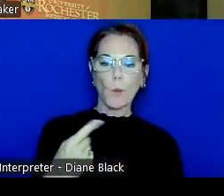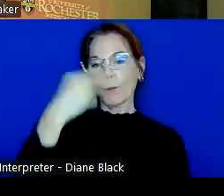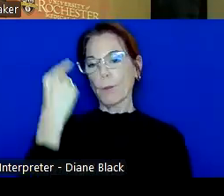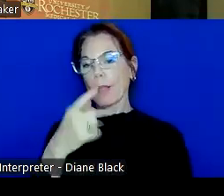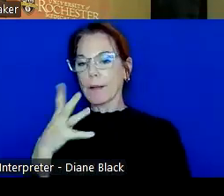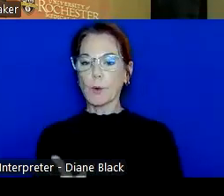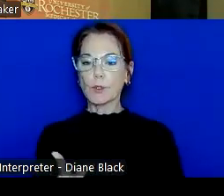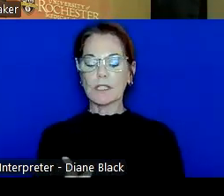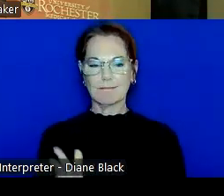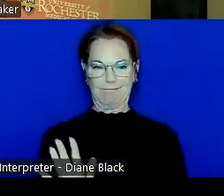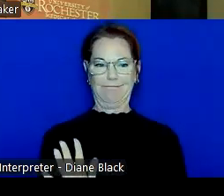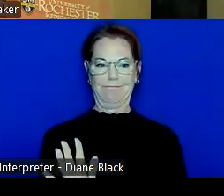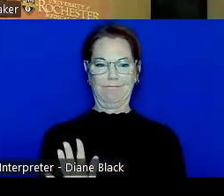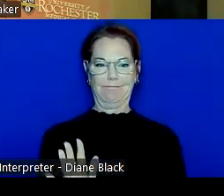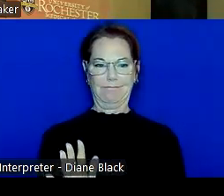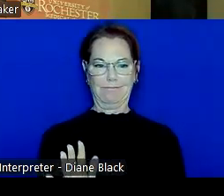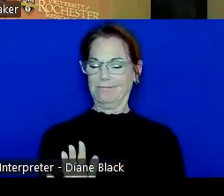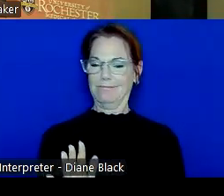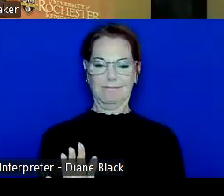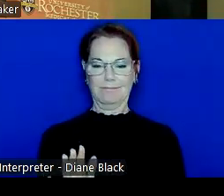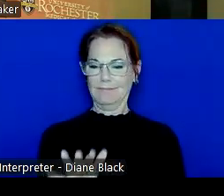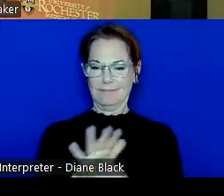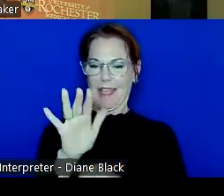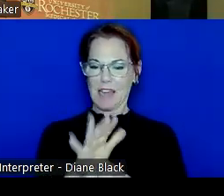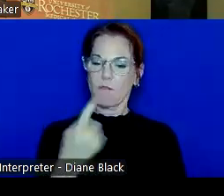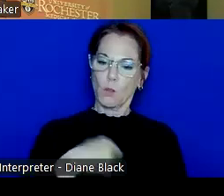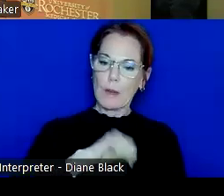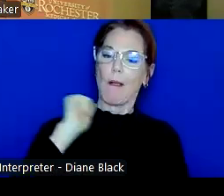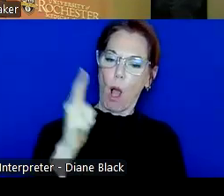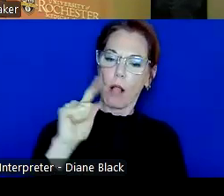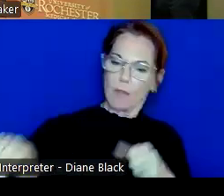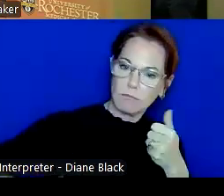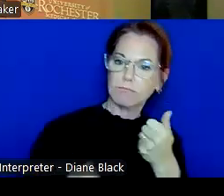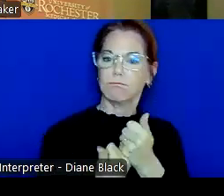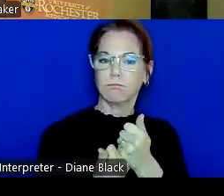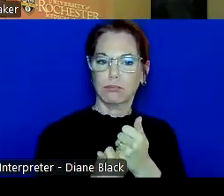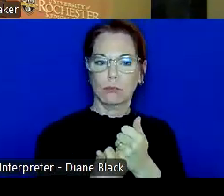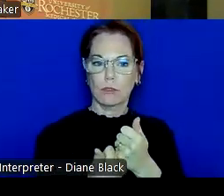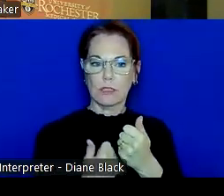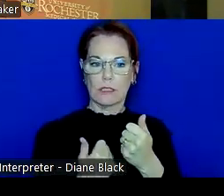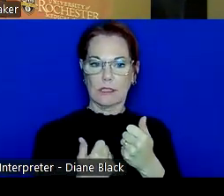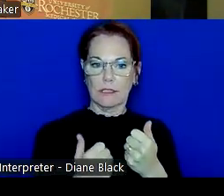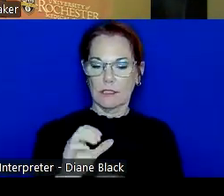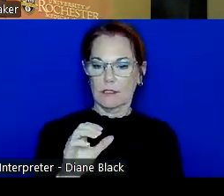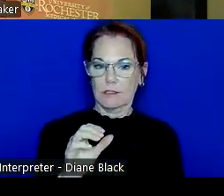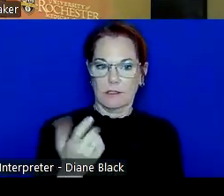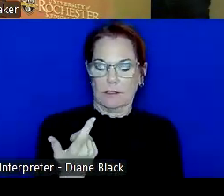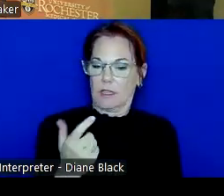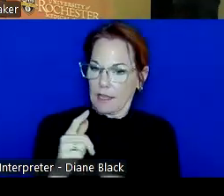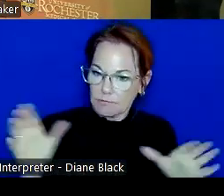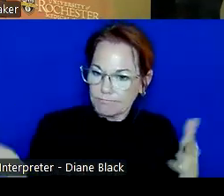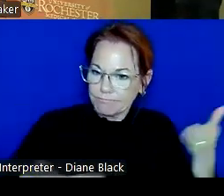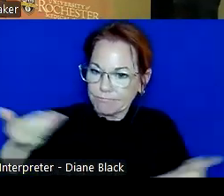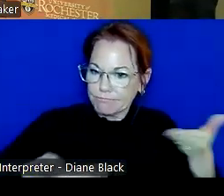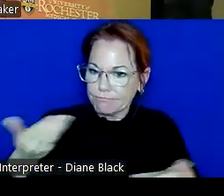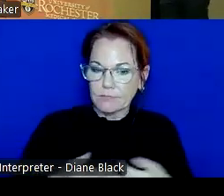start, but unless we all support that work, unless we all stand behind a Chanel or whoever it is, where are we going to be? We're